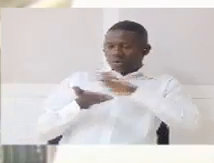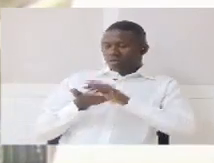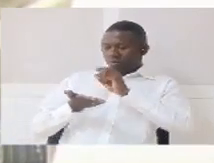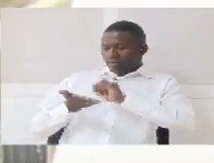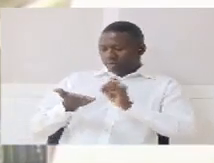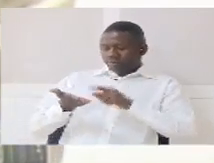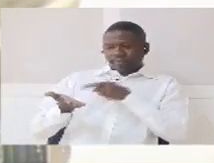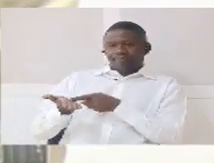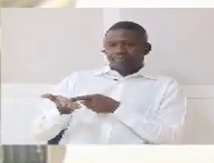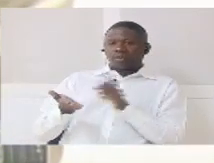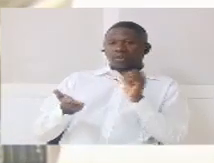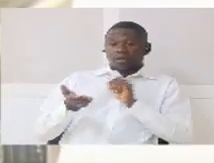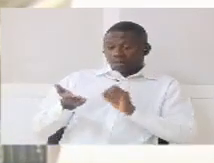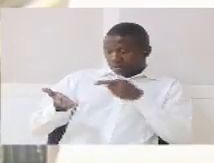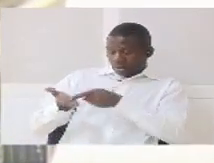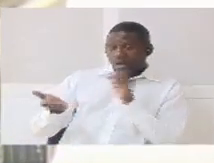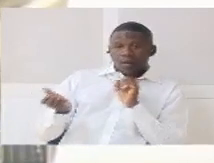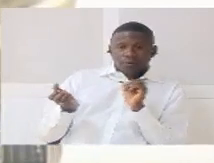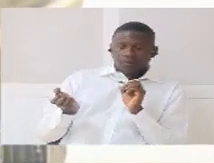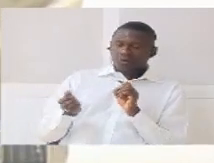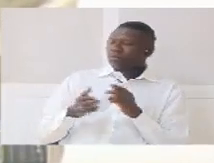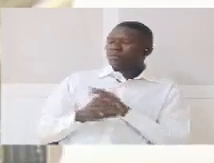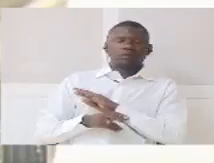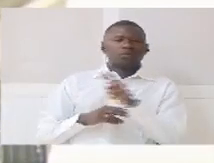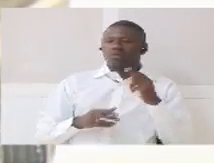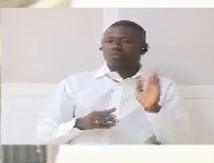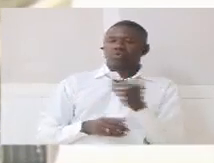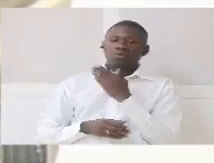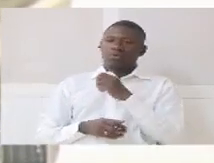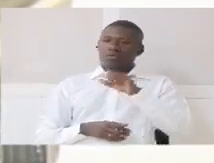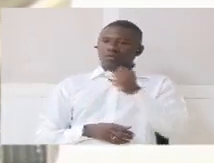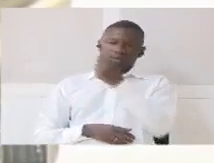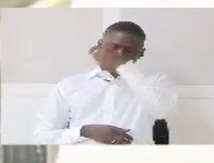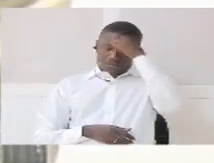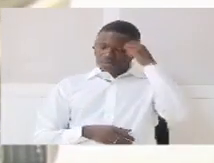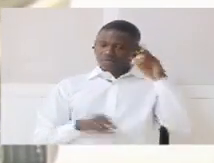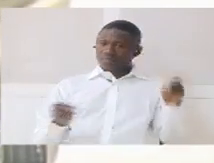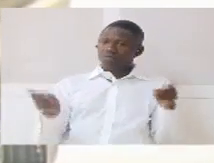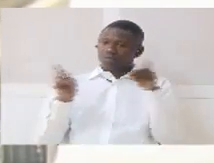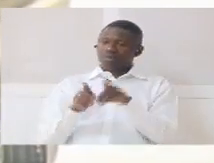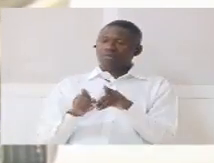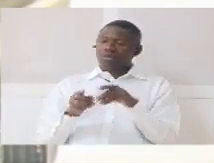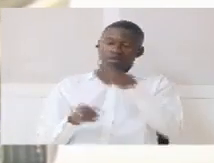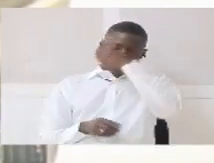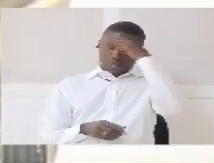is not in your warrant, hard labor. Imagine that hard labor. Then you should not participate in any hard